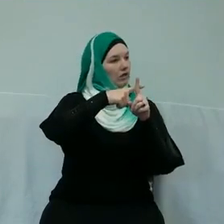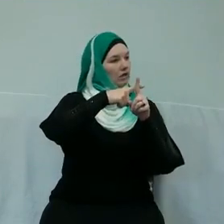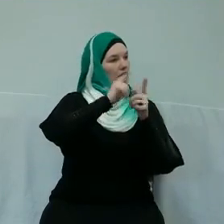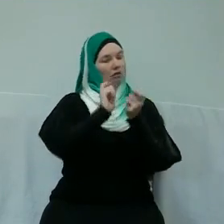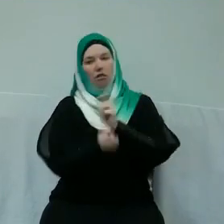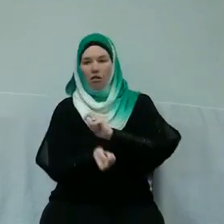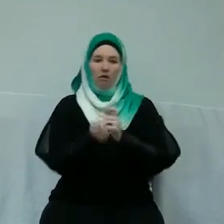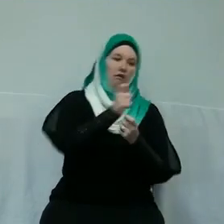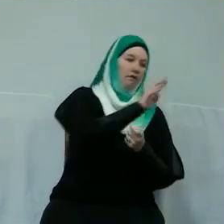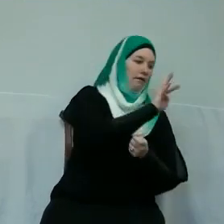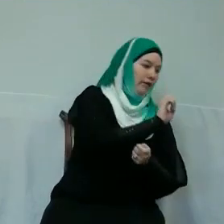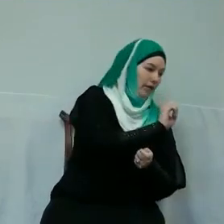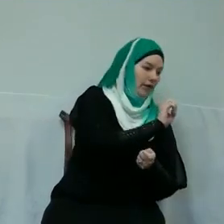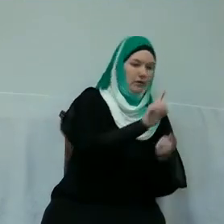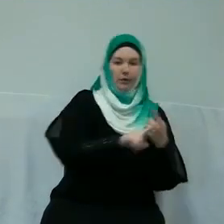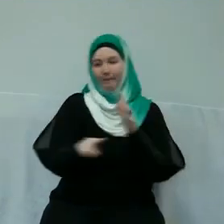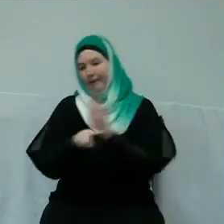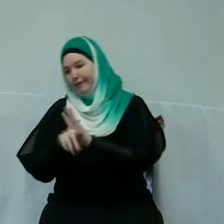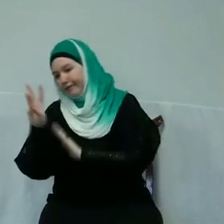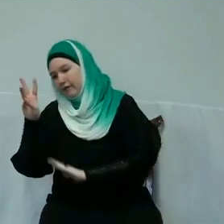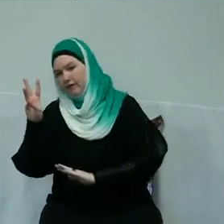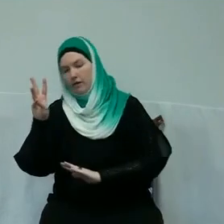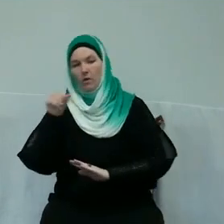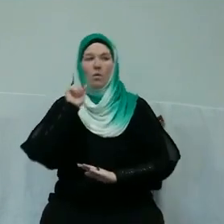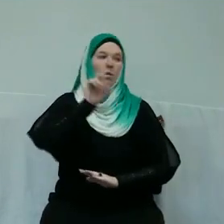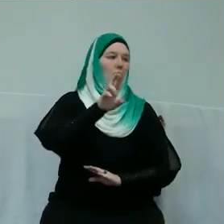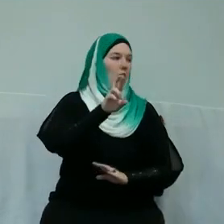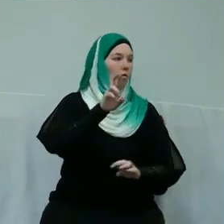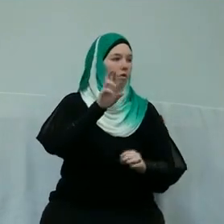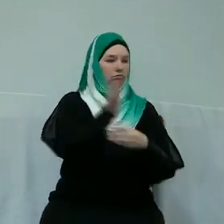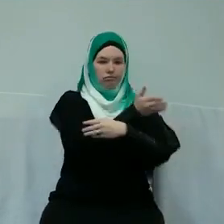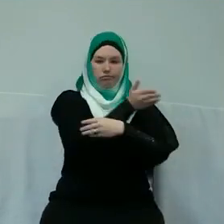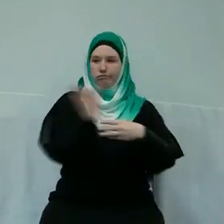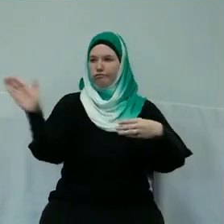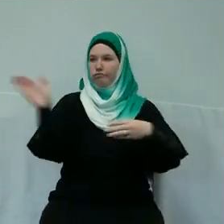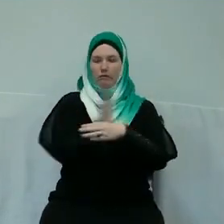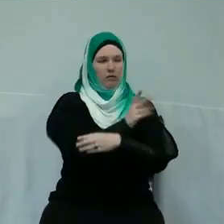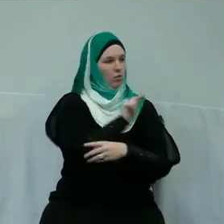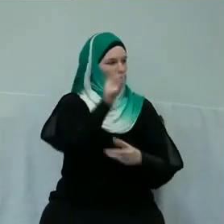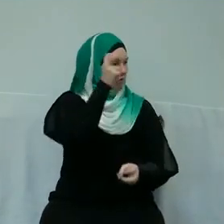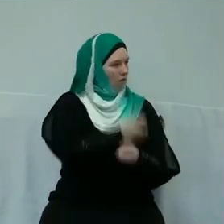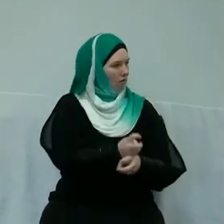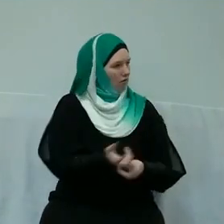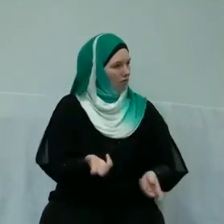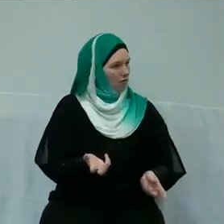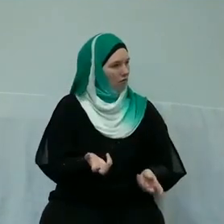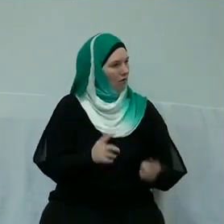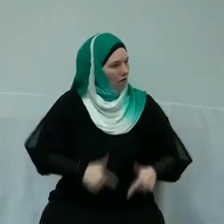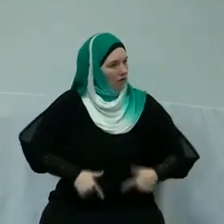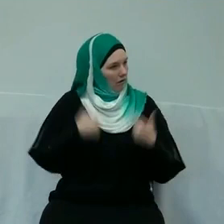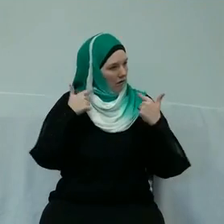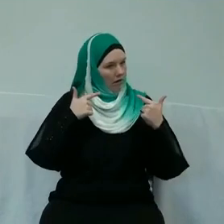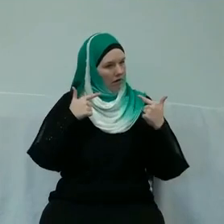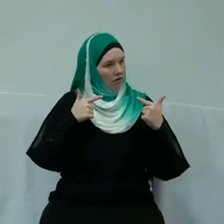40 to minus 6 or anywhere in between, it's too hard. It's too hard to live in